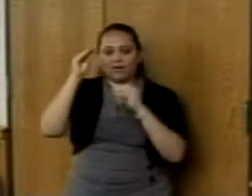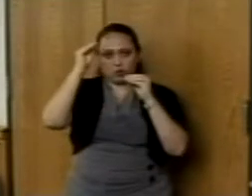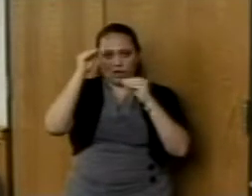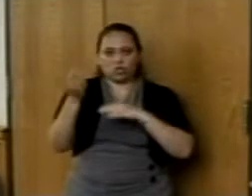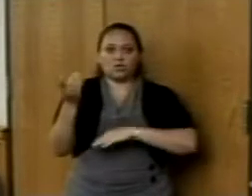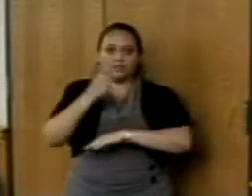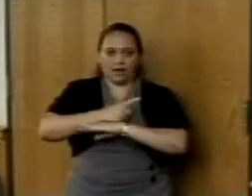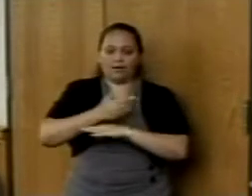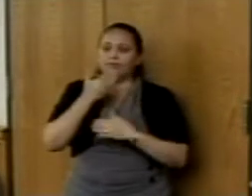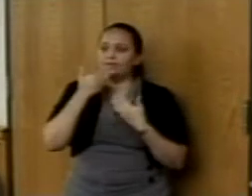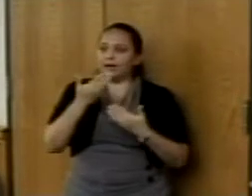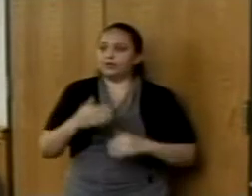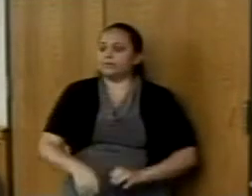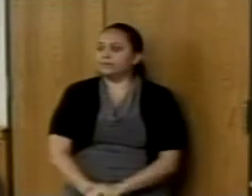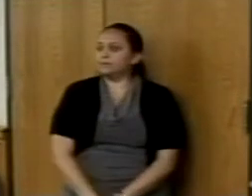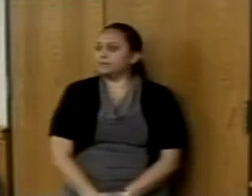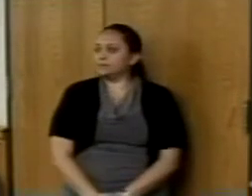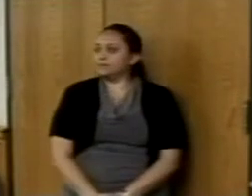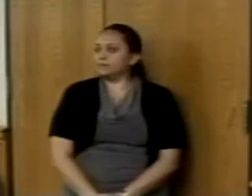day. Thank you.